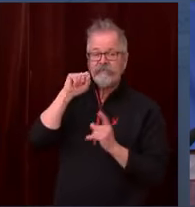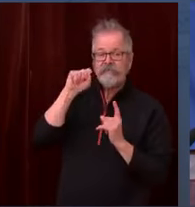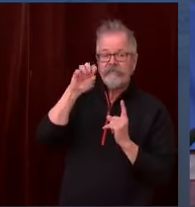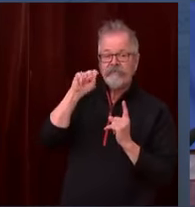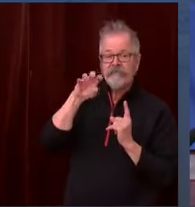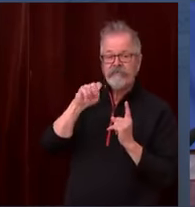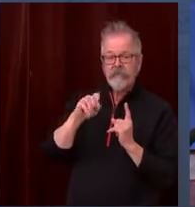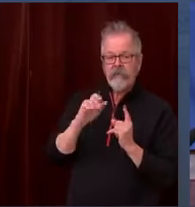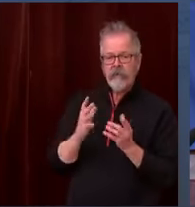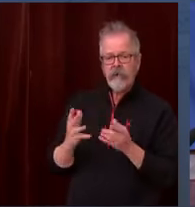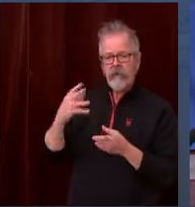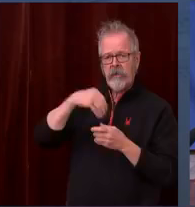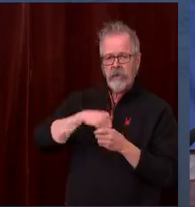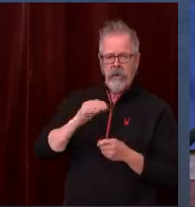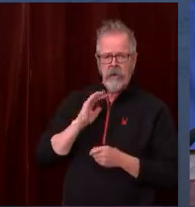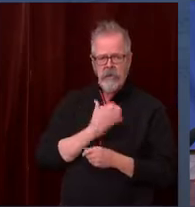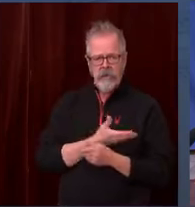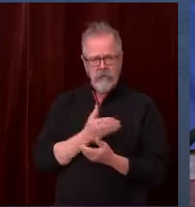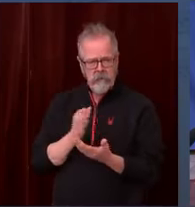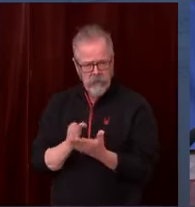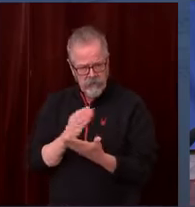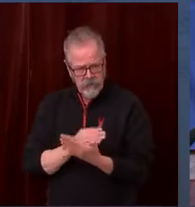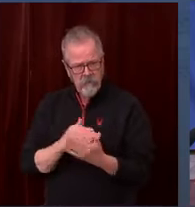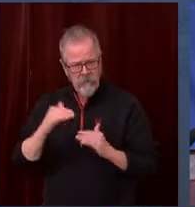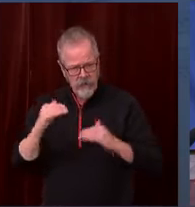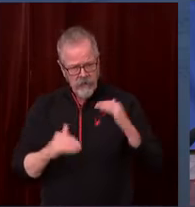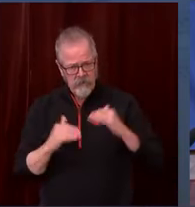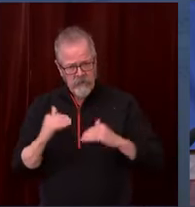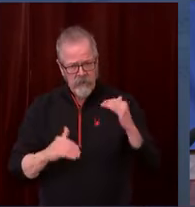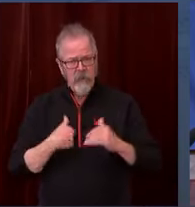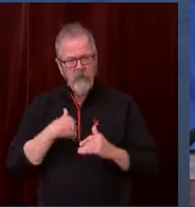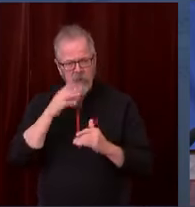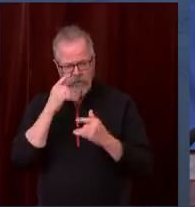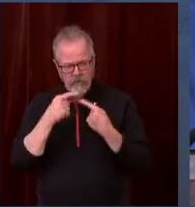days. Rachel, would you like to ask a follow-up?